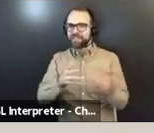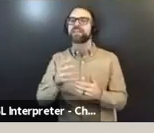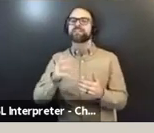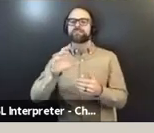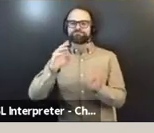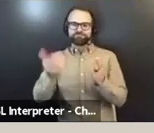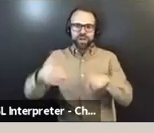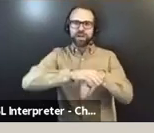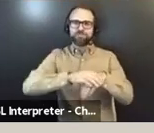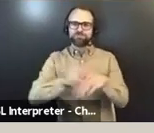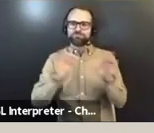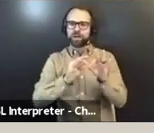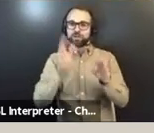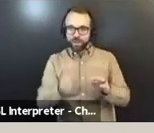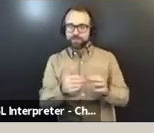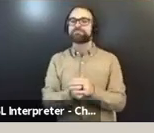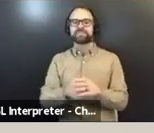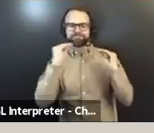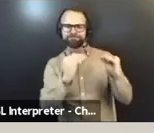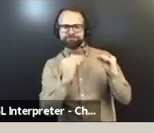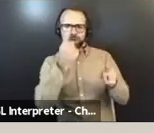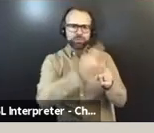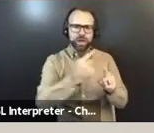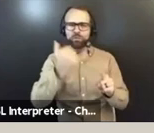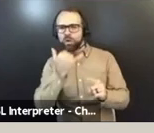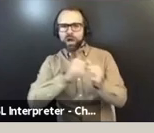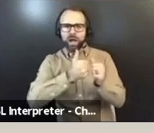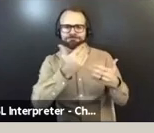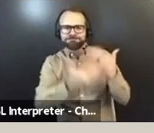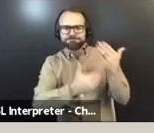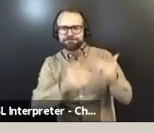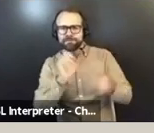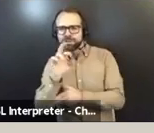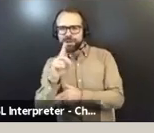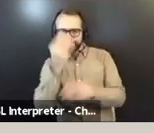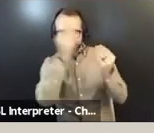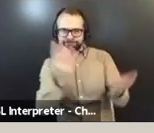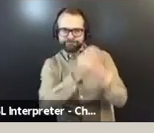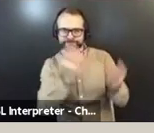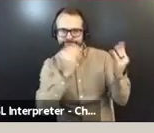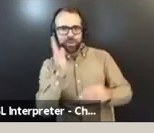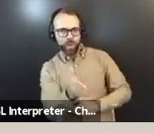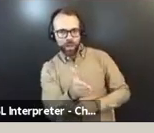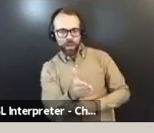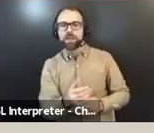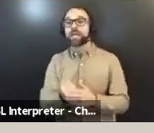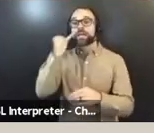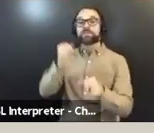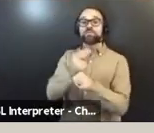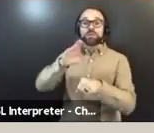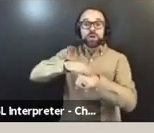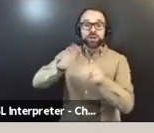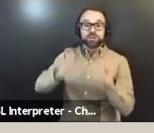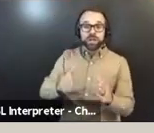use that as an education to teach you what the rights and wrongs of your claim and how you should be navigating shred. So it's really good to that. And if you've used a consulting firm, you